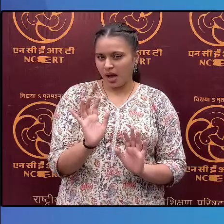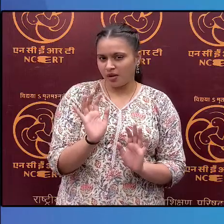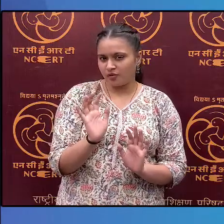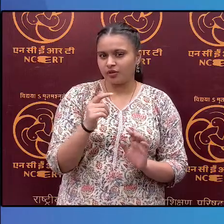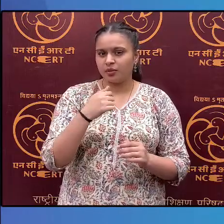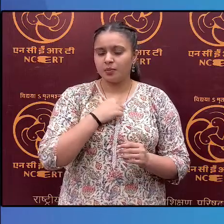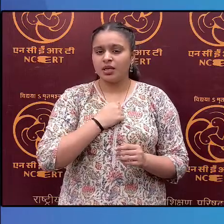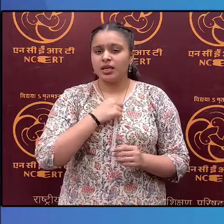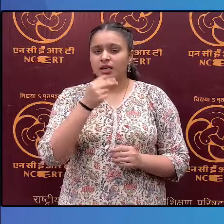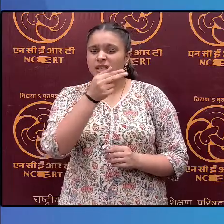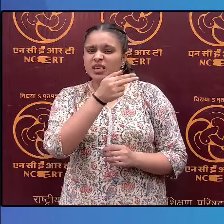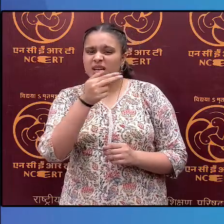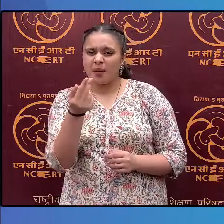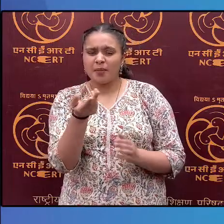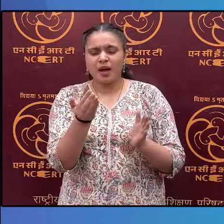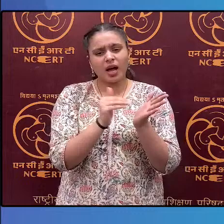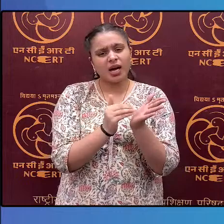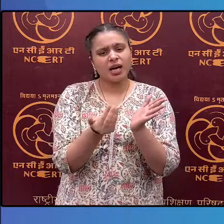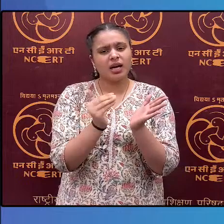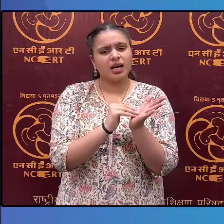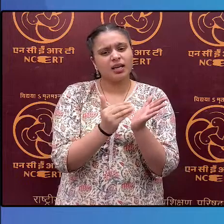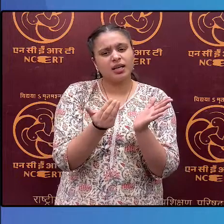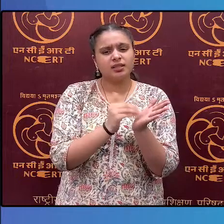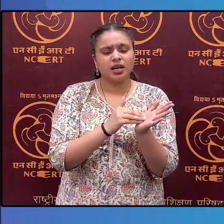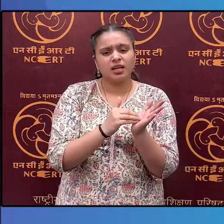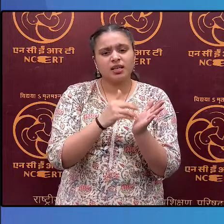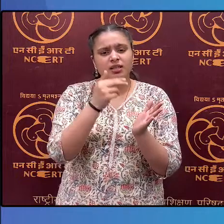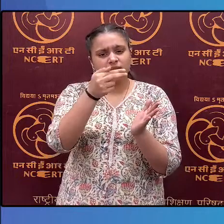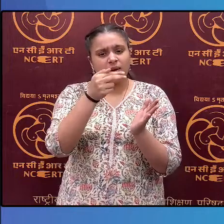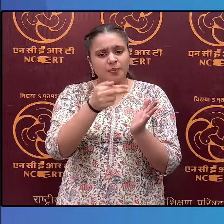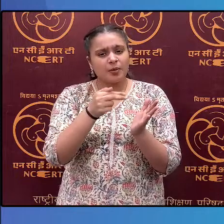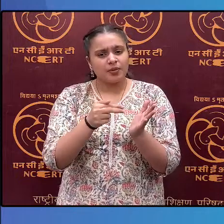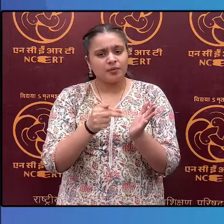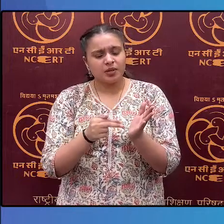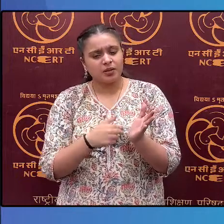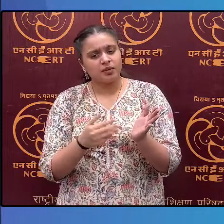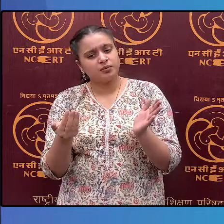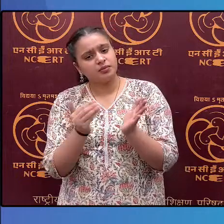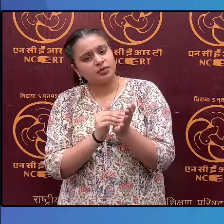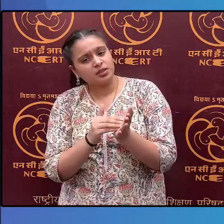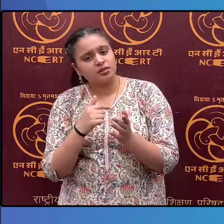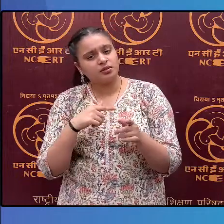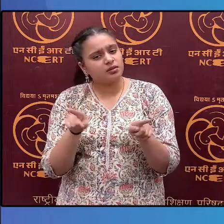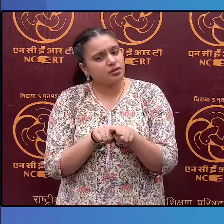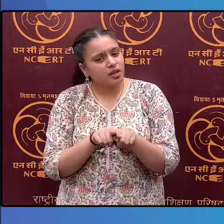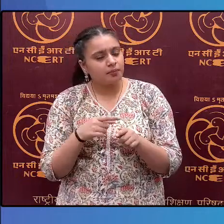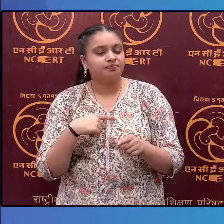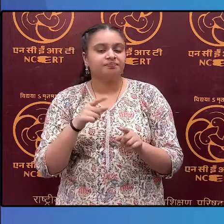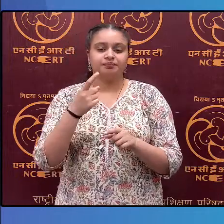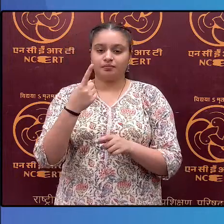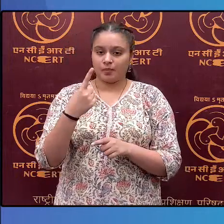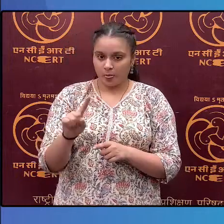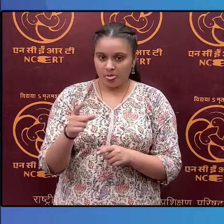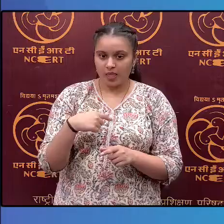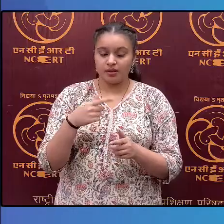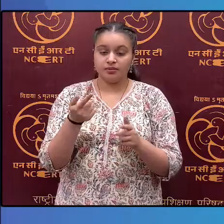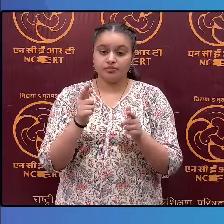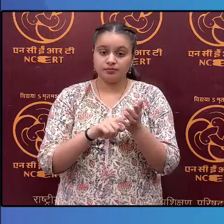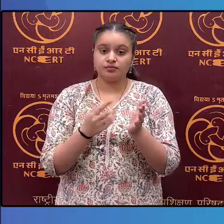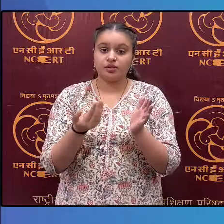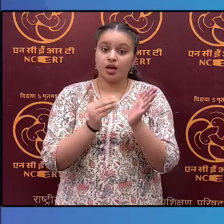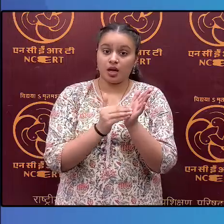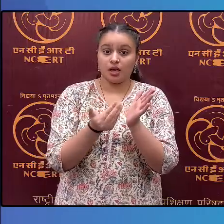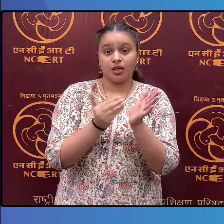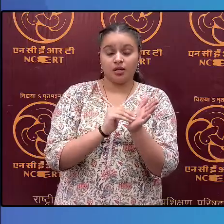is my name that is repeating again and again. Absolutely, you have guessed it very correctly that Renu ma'am's name is being very